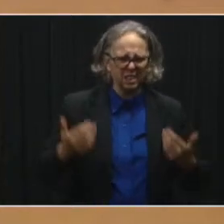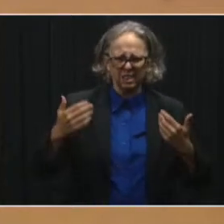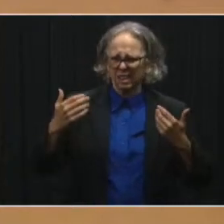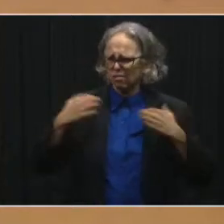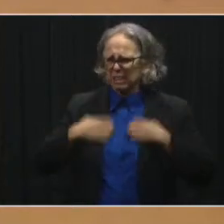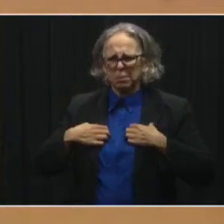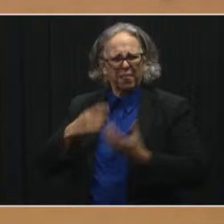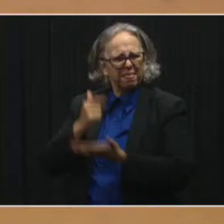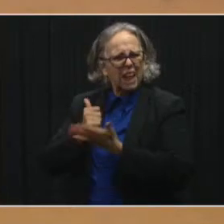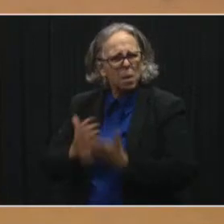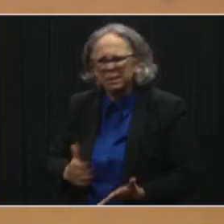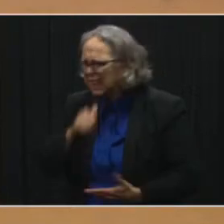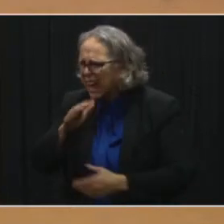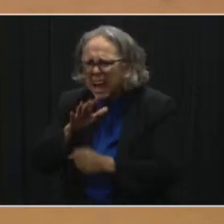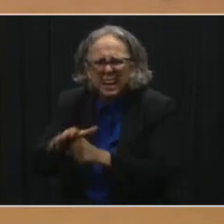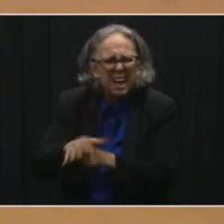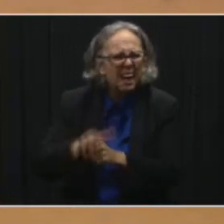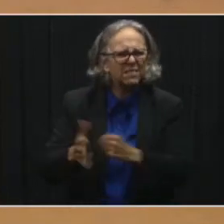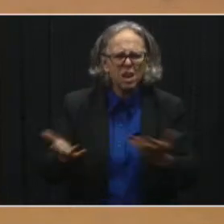utilized. We're now using